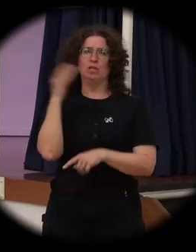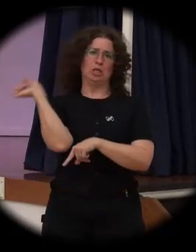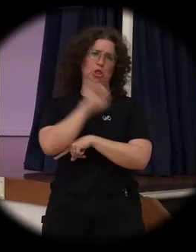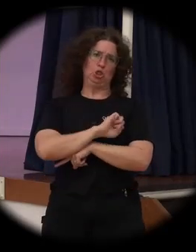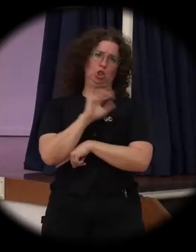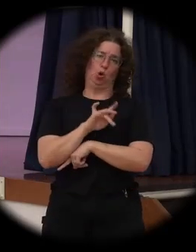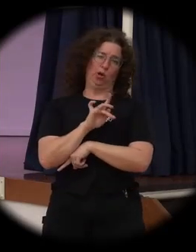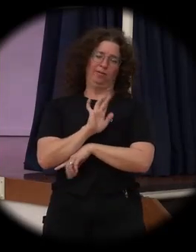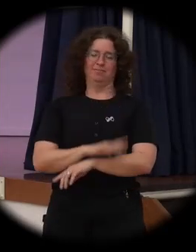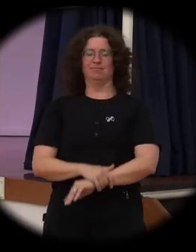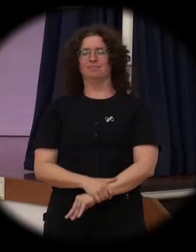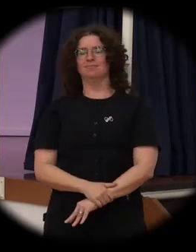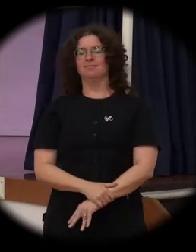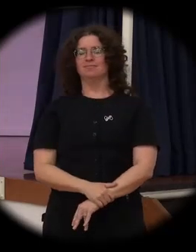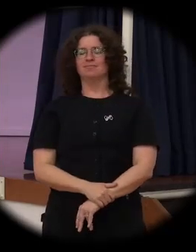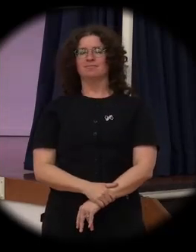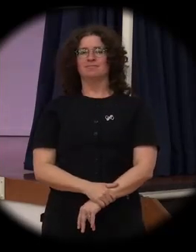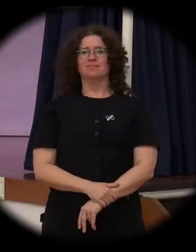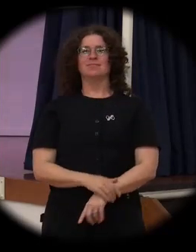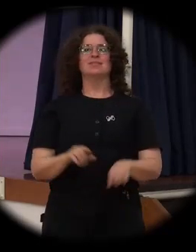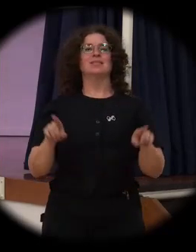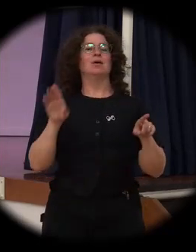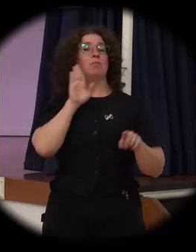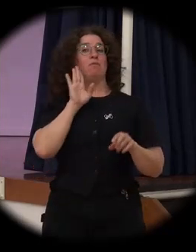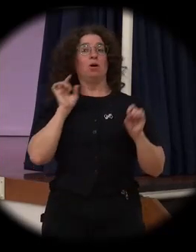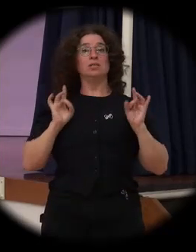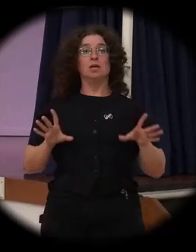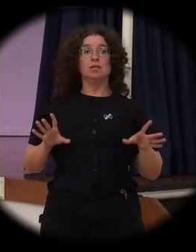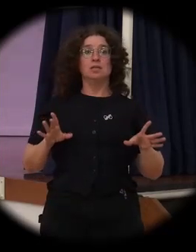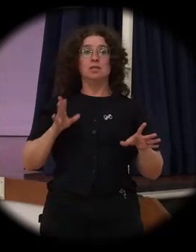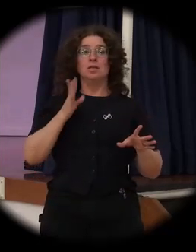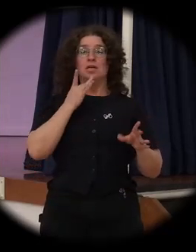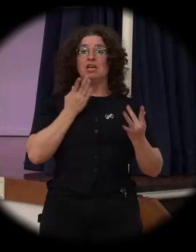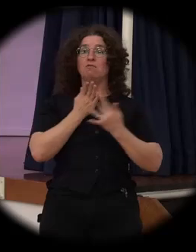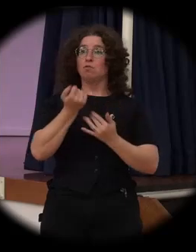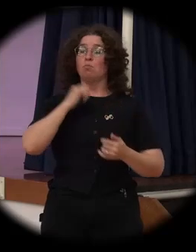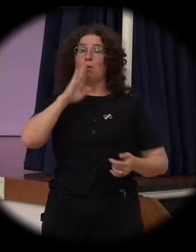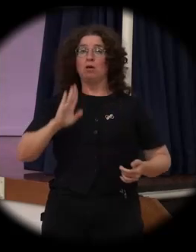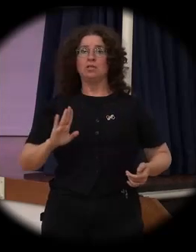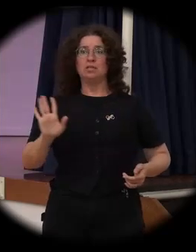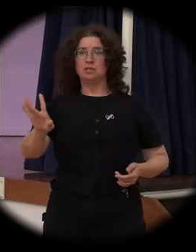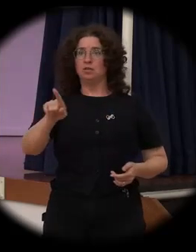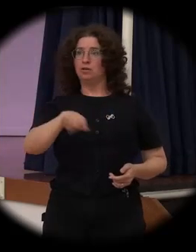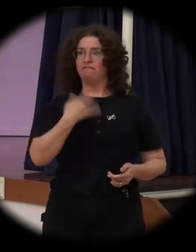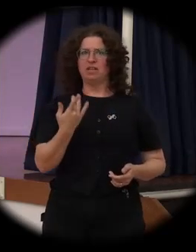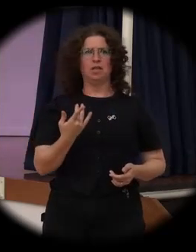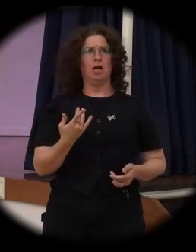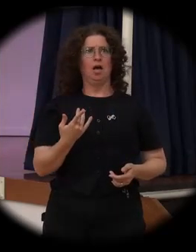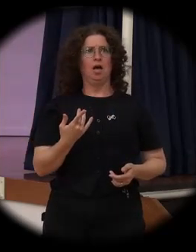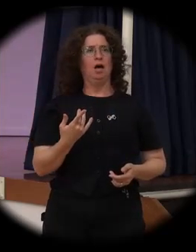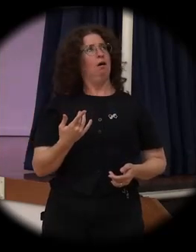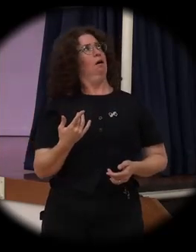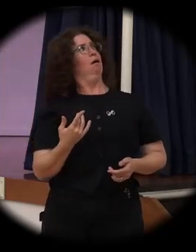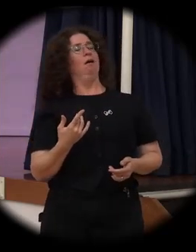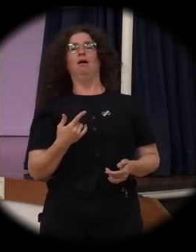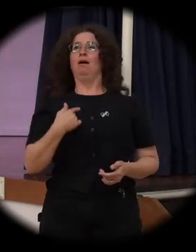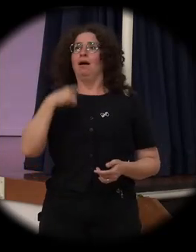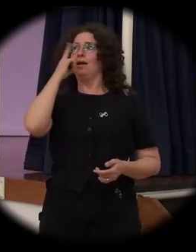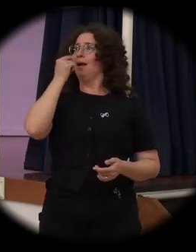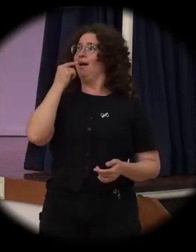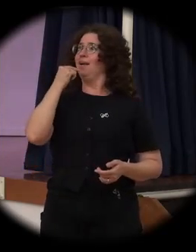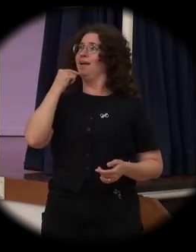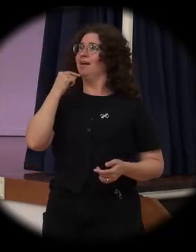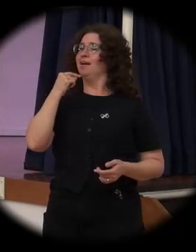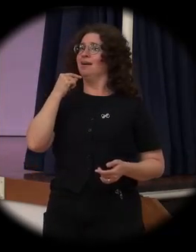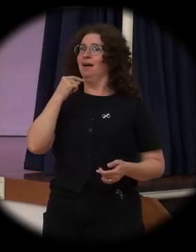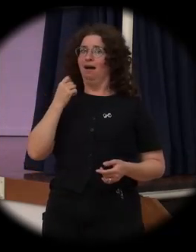yet. And lastly, before I get started, if at any point during this talk you feel like, hey, maybe I can actually do this, or I